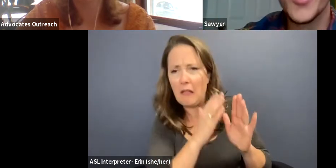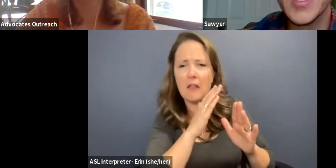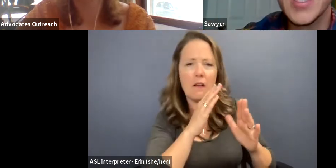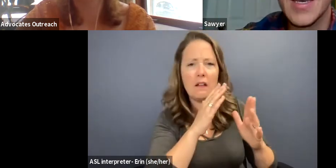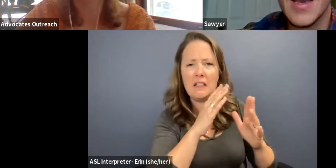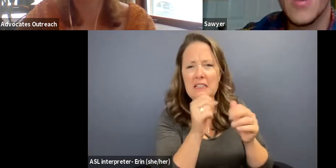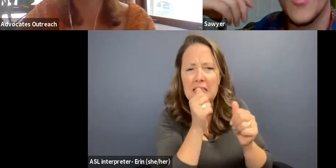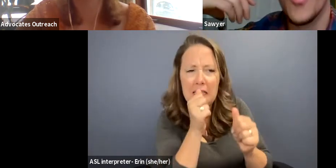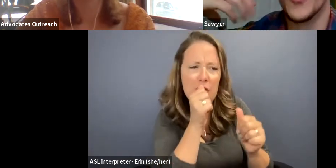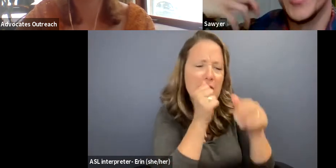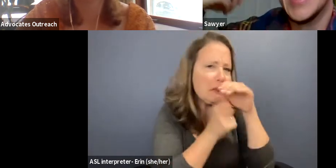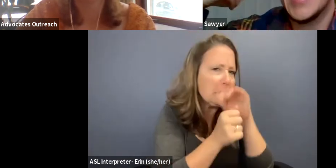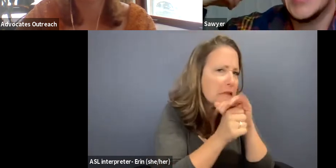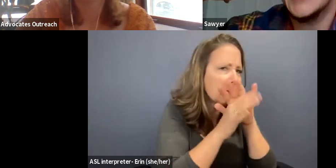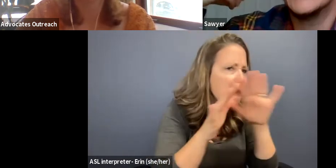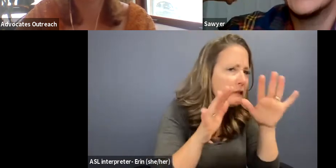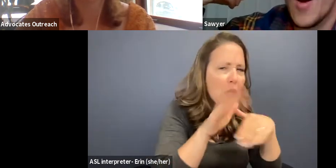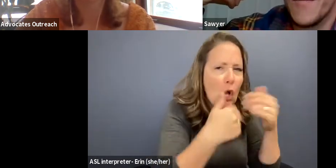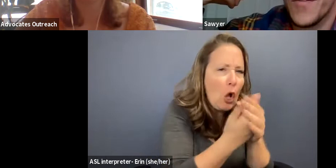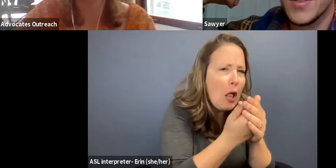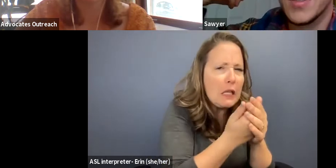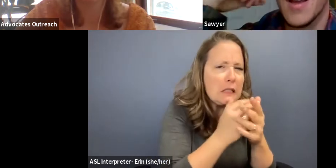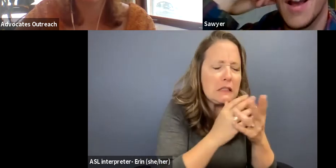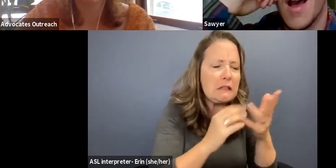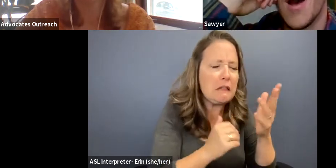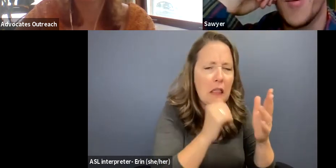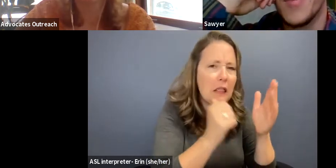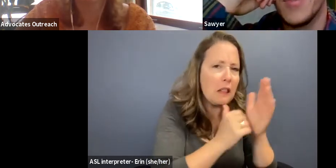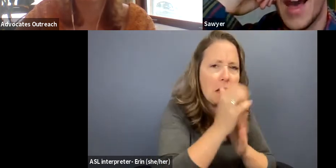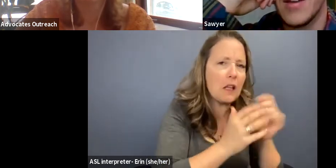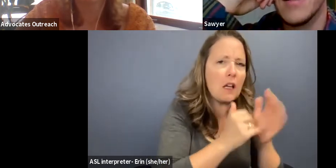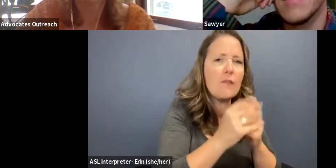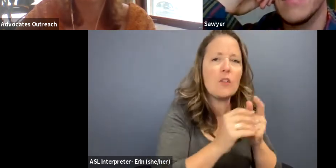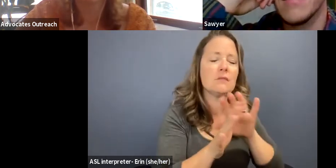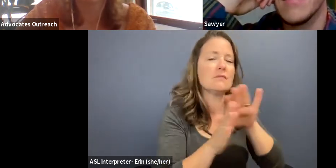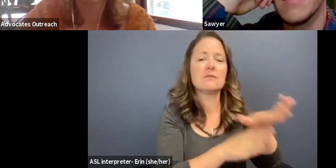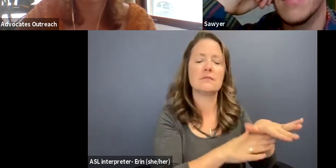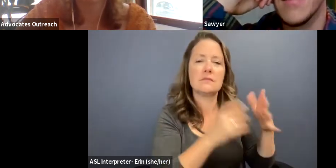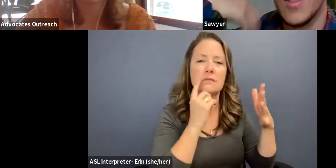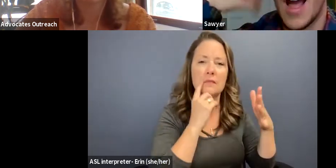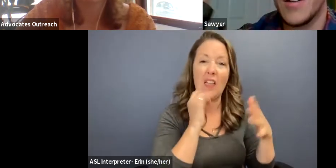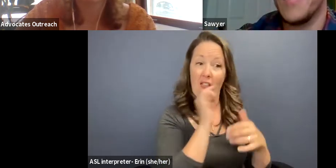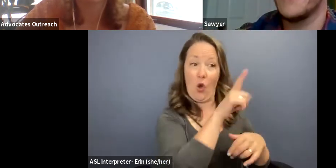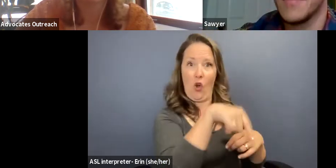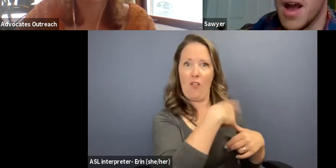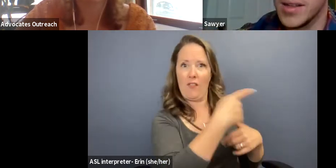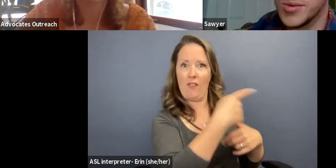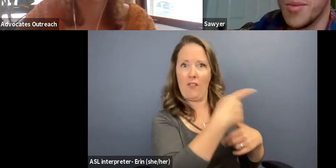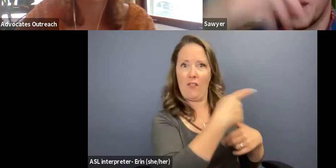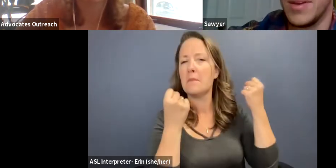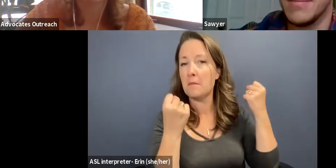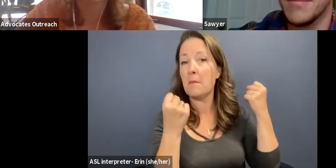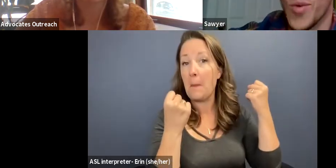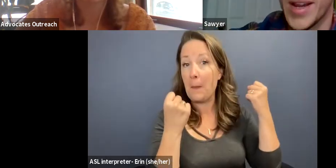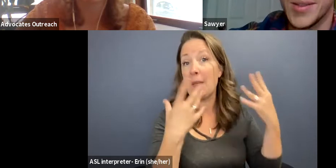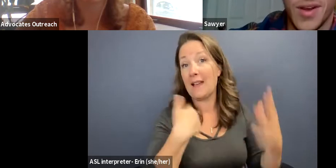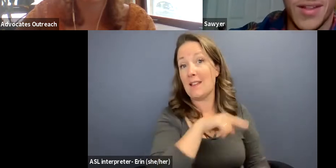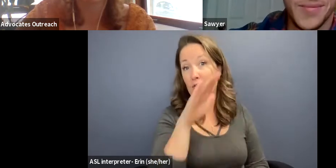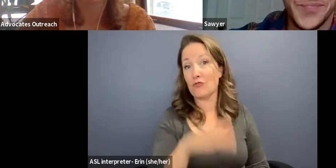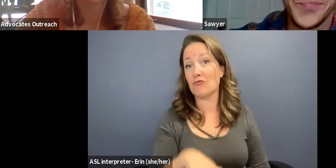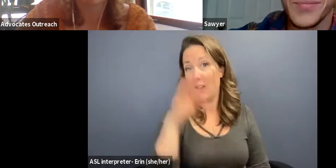human, because it's about like who we are and how we understand ourselves, how we relate to